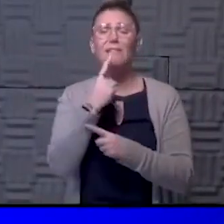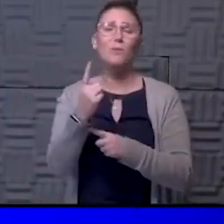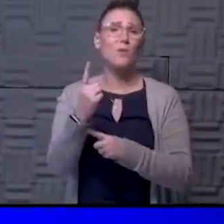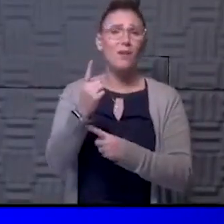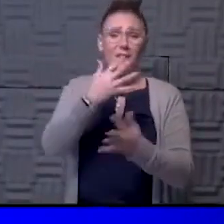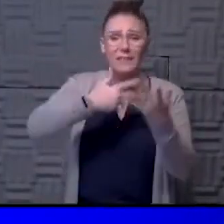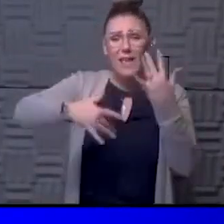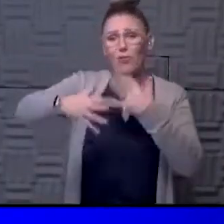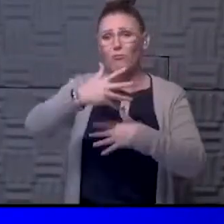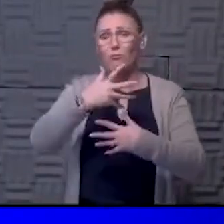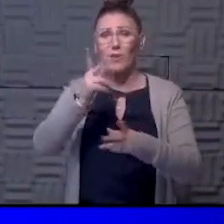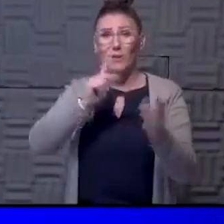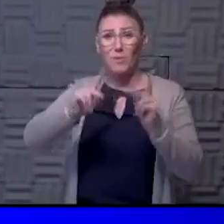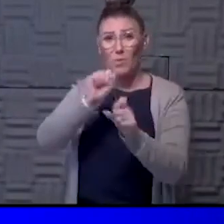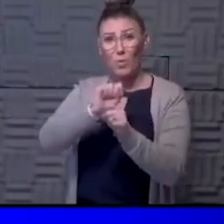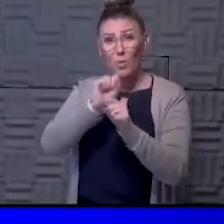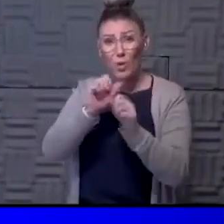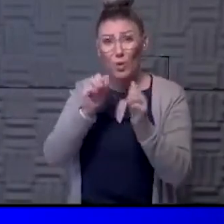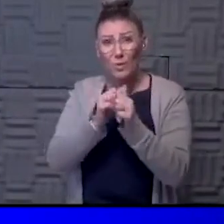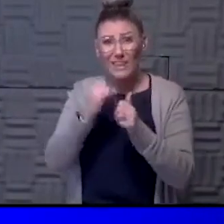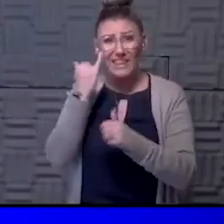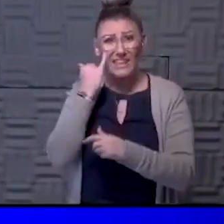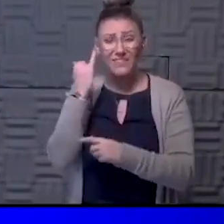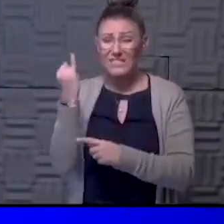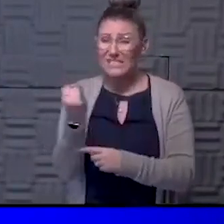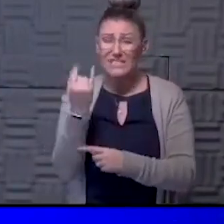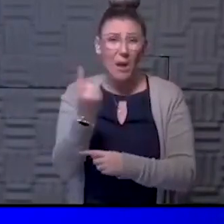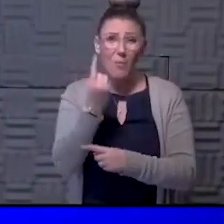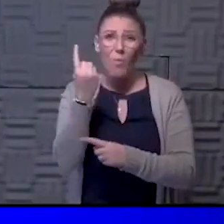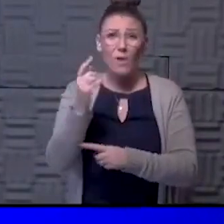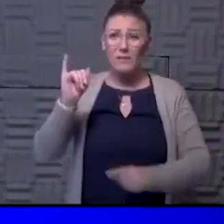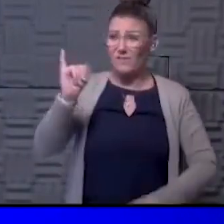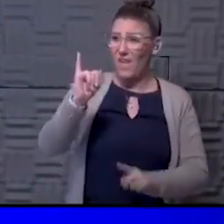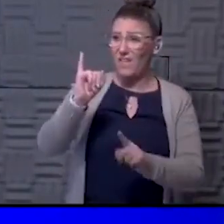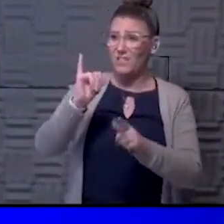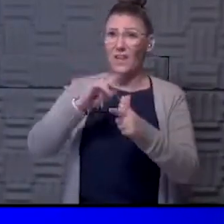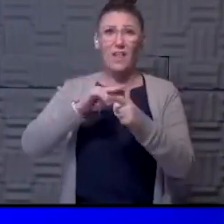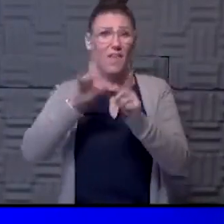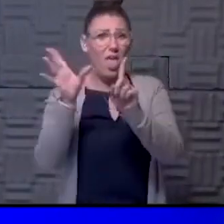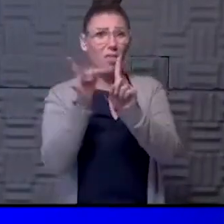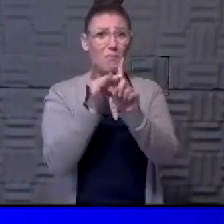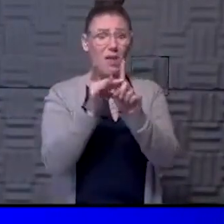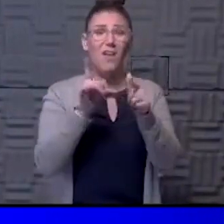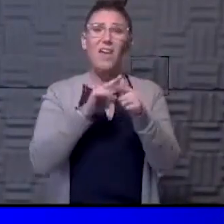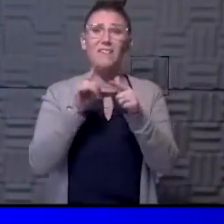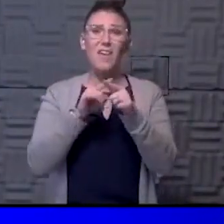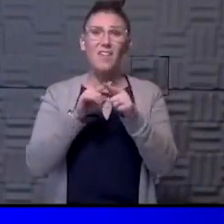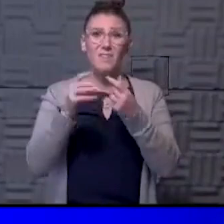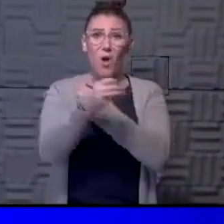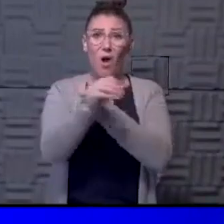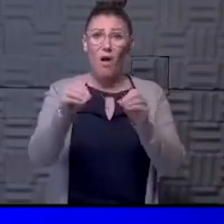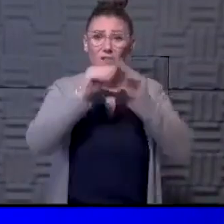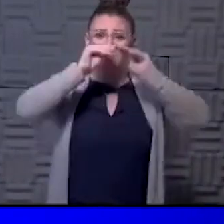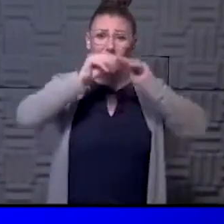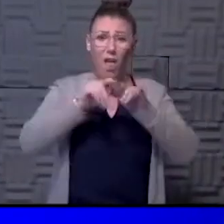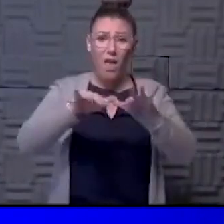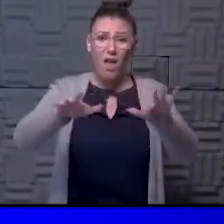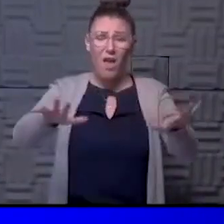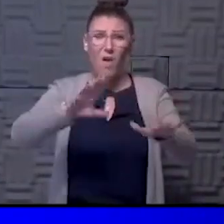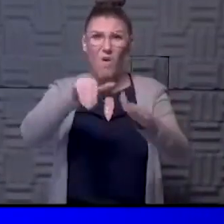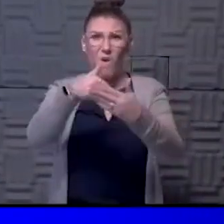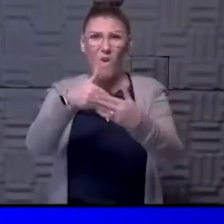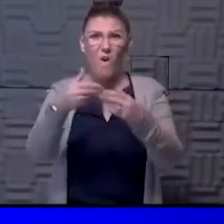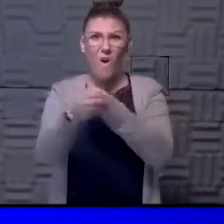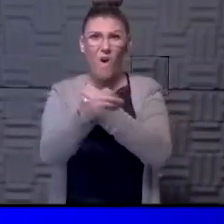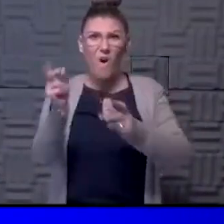work with. Therefore, if somebody is infected or gets others infected in that office space or anything, the whole office could be down.